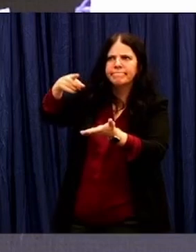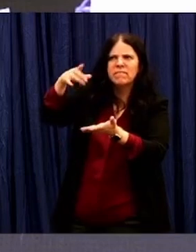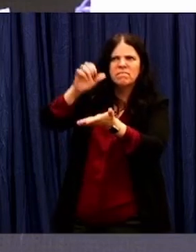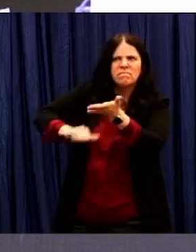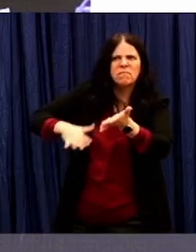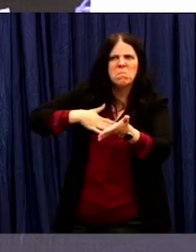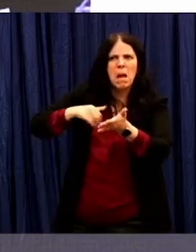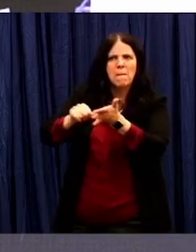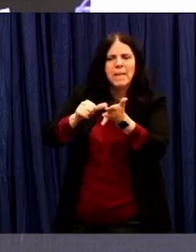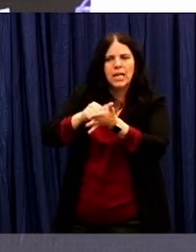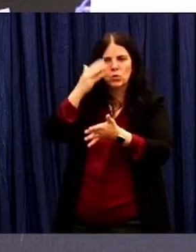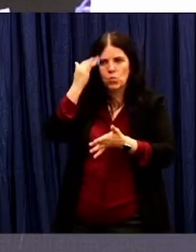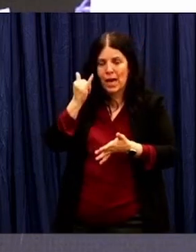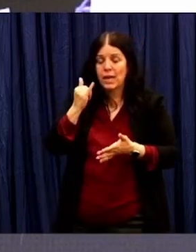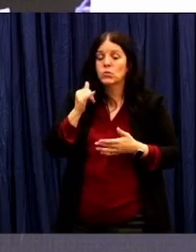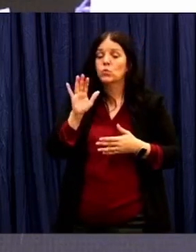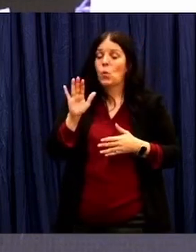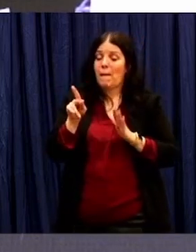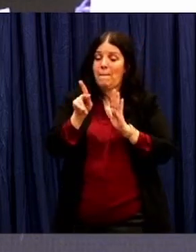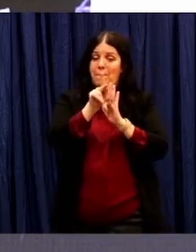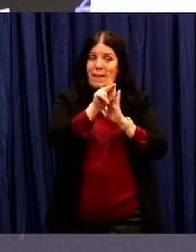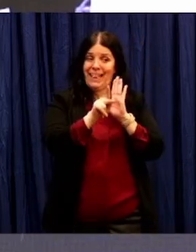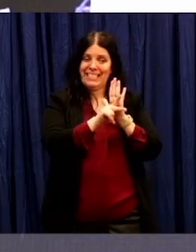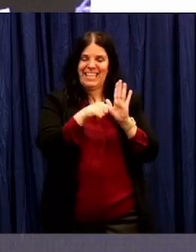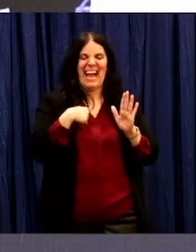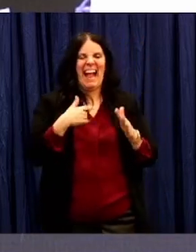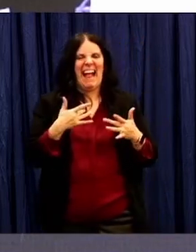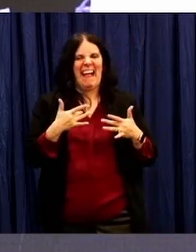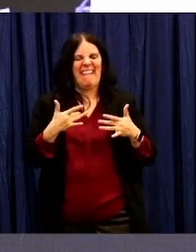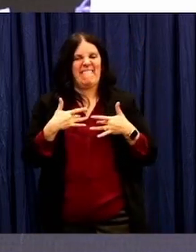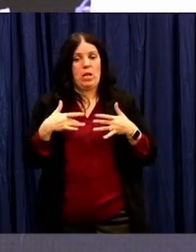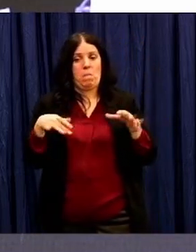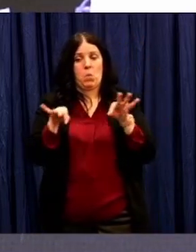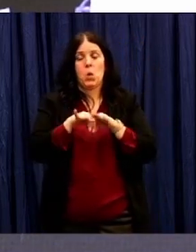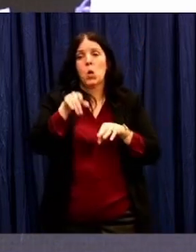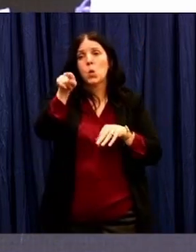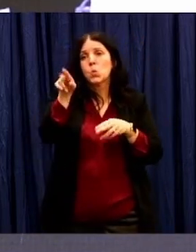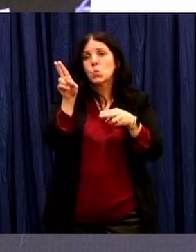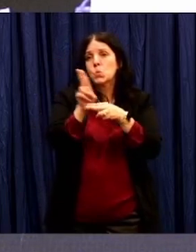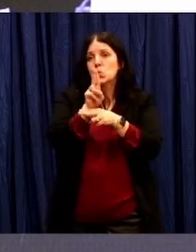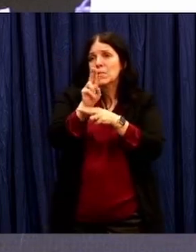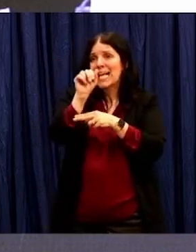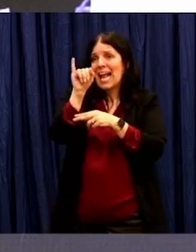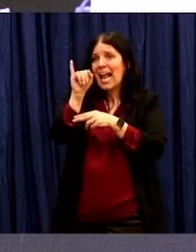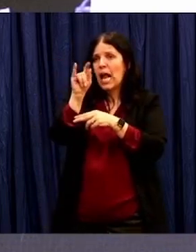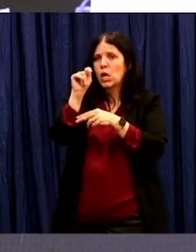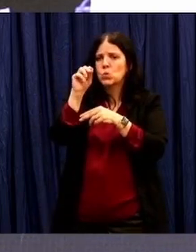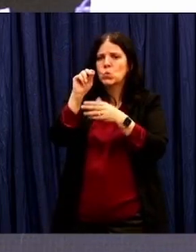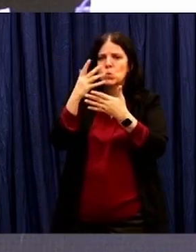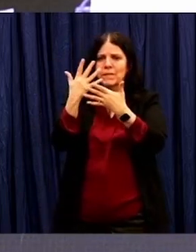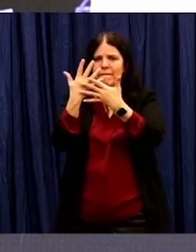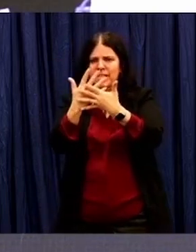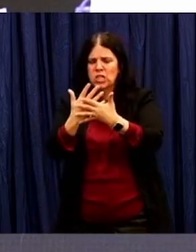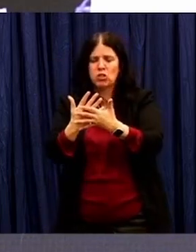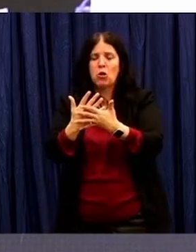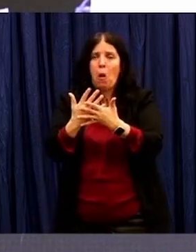that if AI is being utilized in situations like that, I'm not opposed to it, but there should be a clear